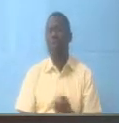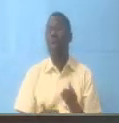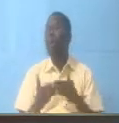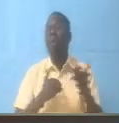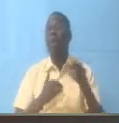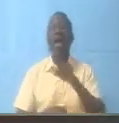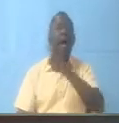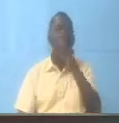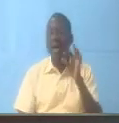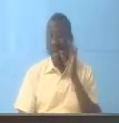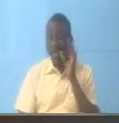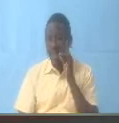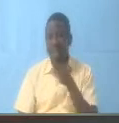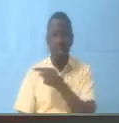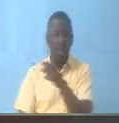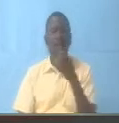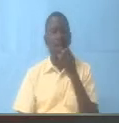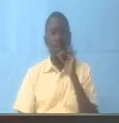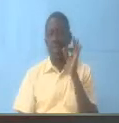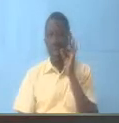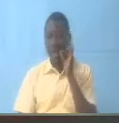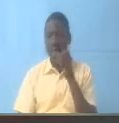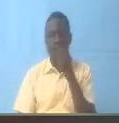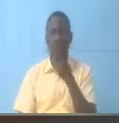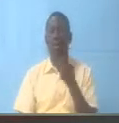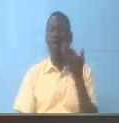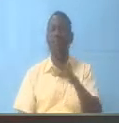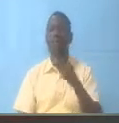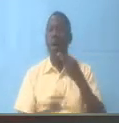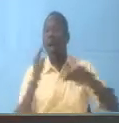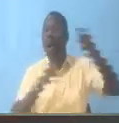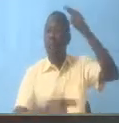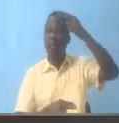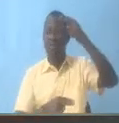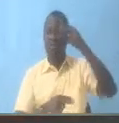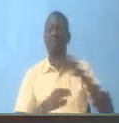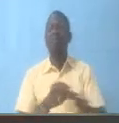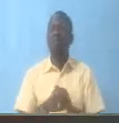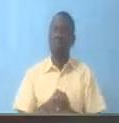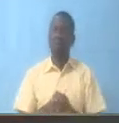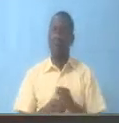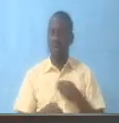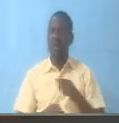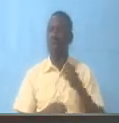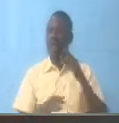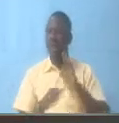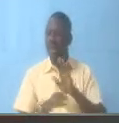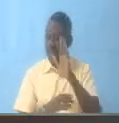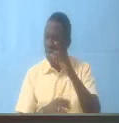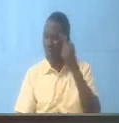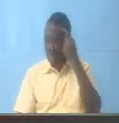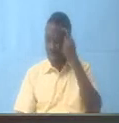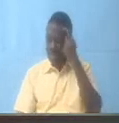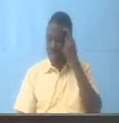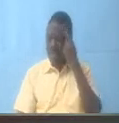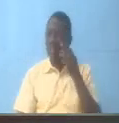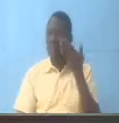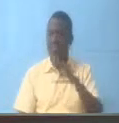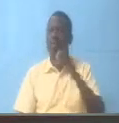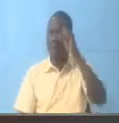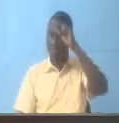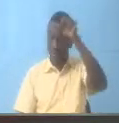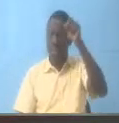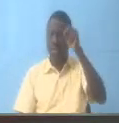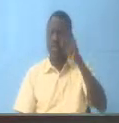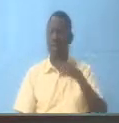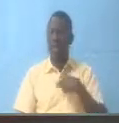end, we decided, we held that it was from the president, and probably whoever was in charge